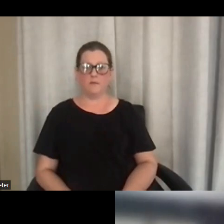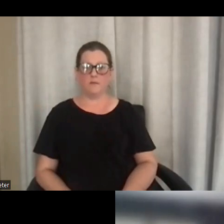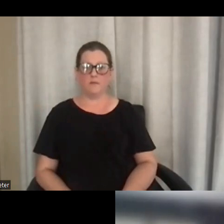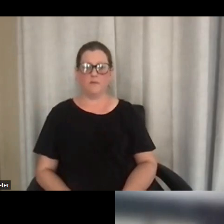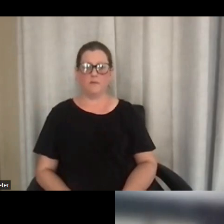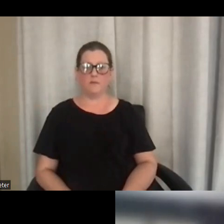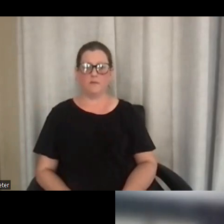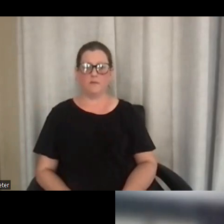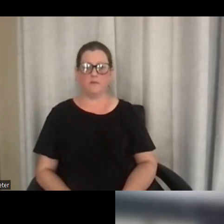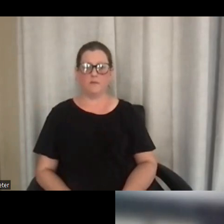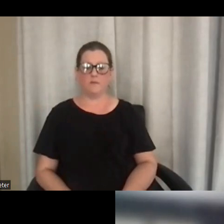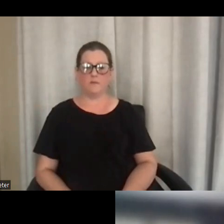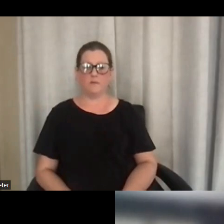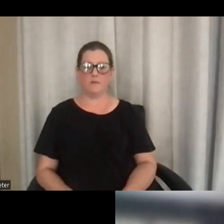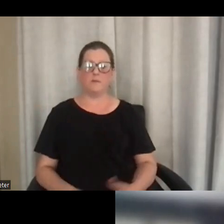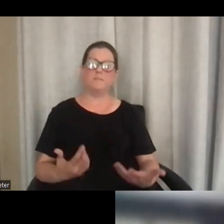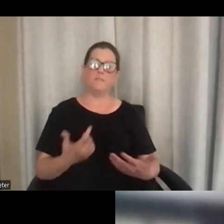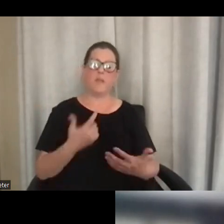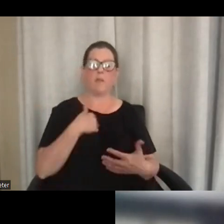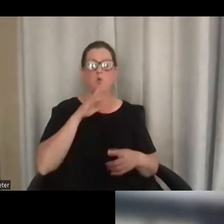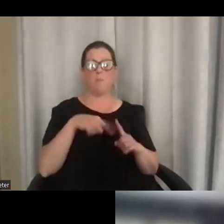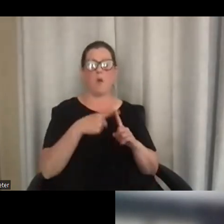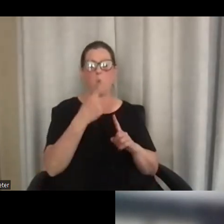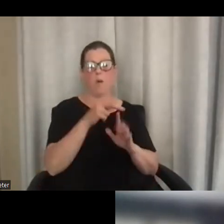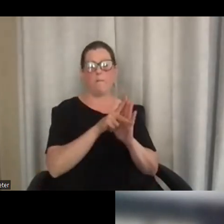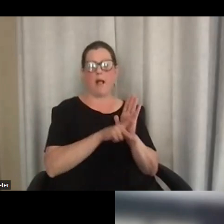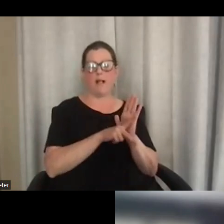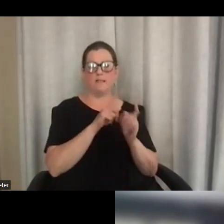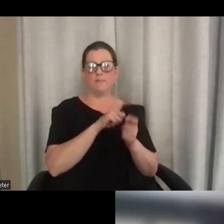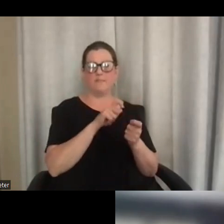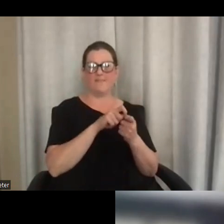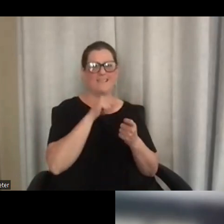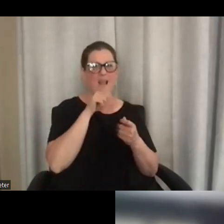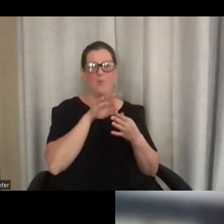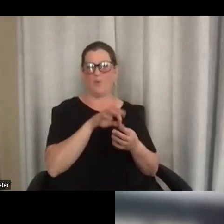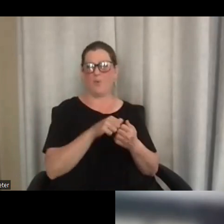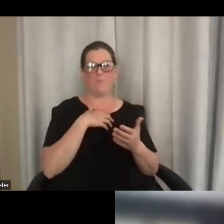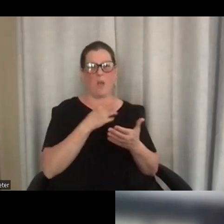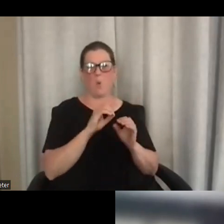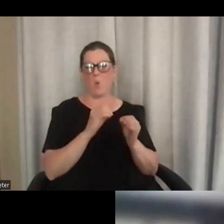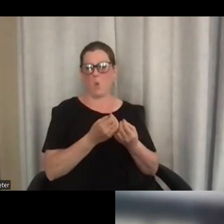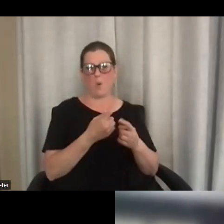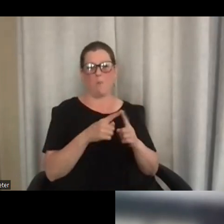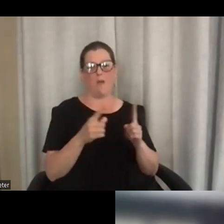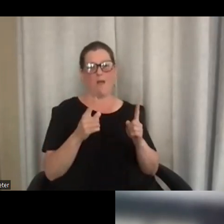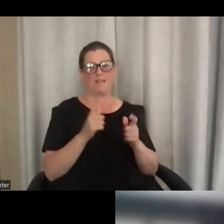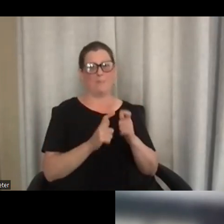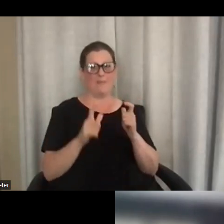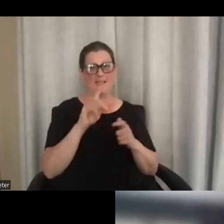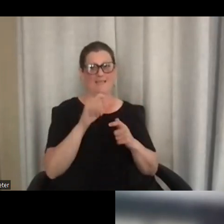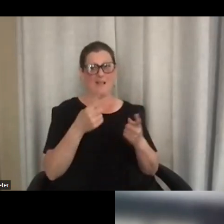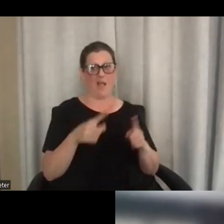So I think I'm going to talk about one policy strategy that is not specific to my organization, but that has been a big deal in